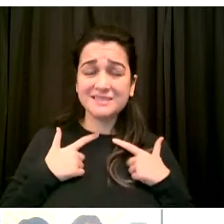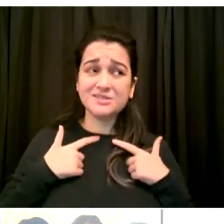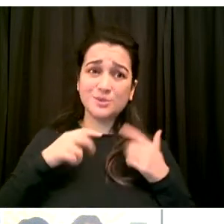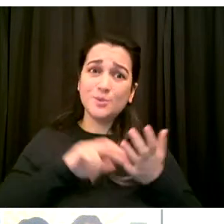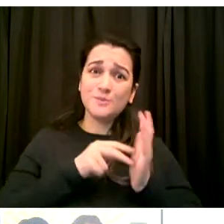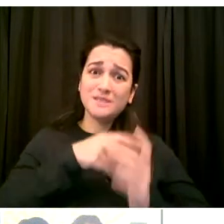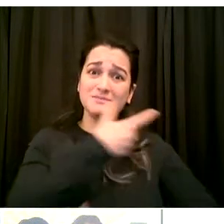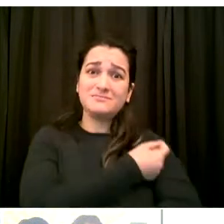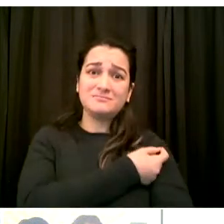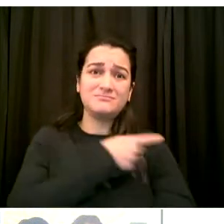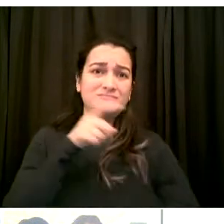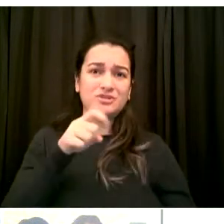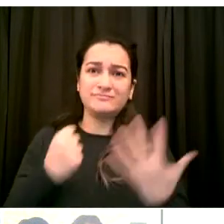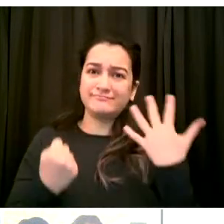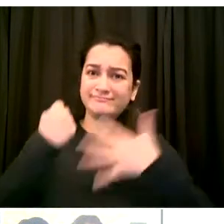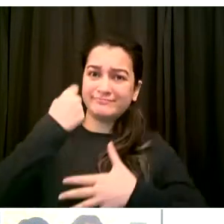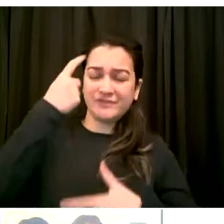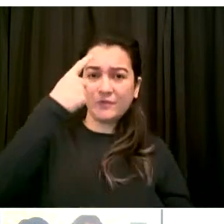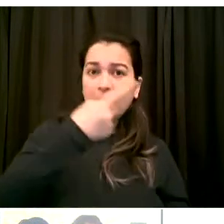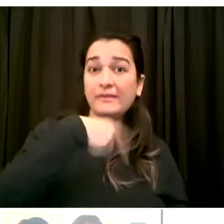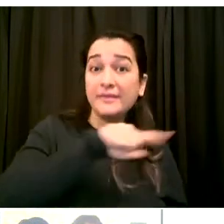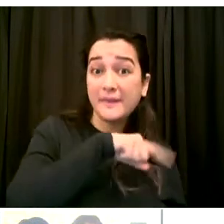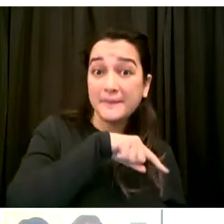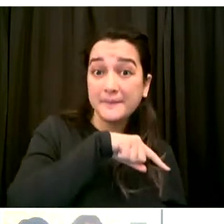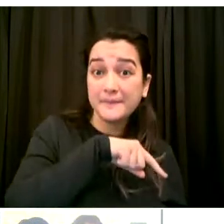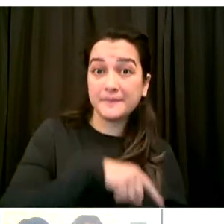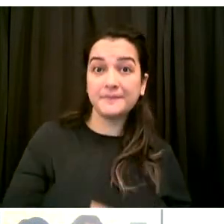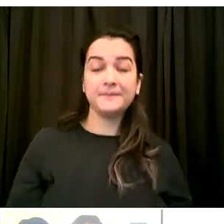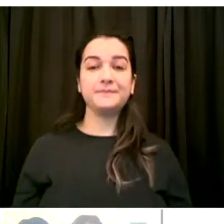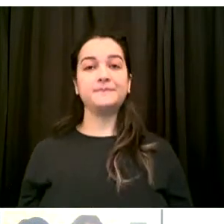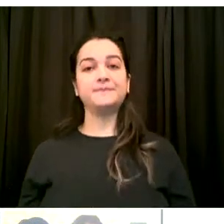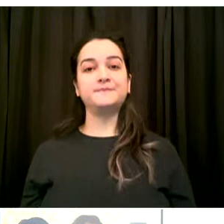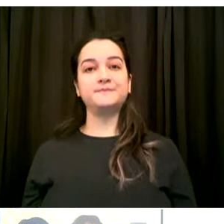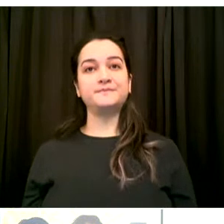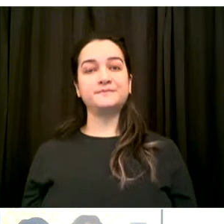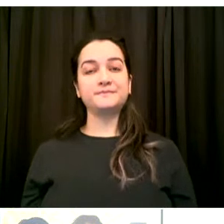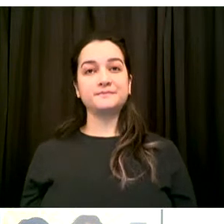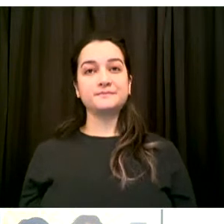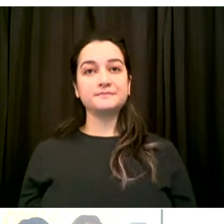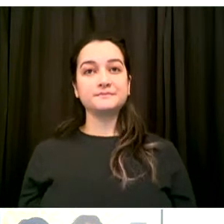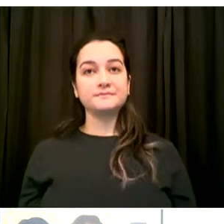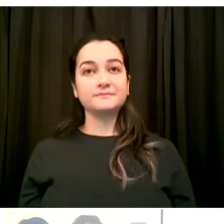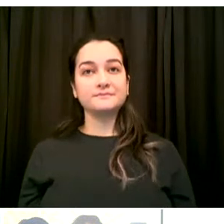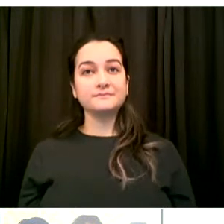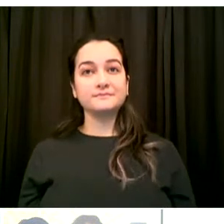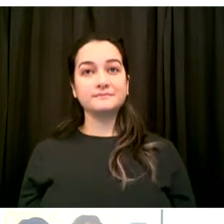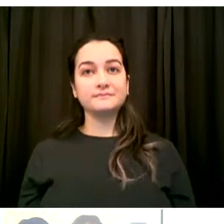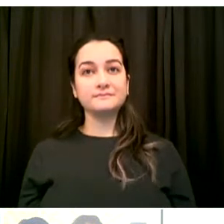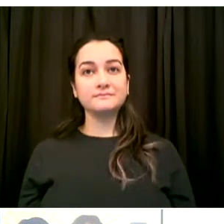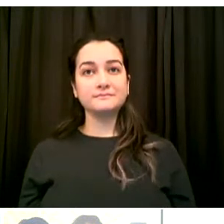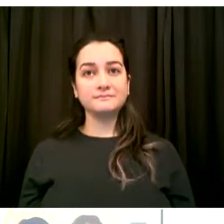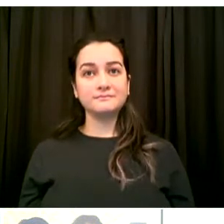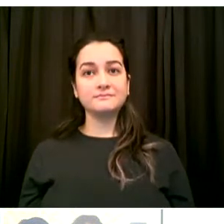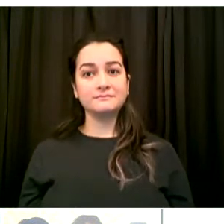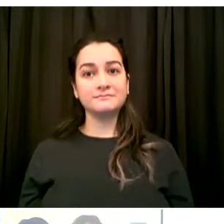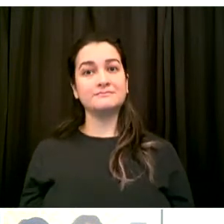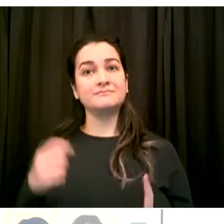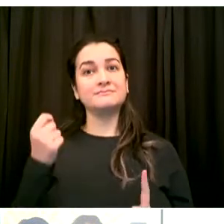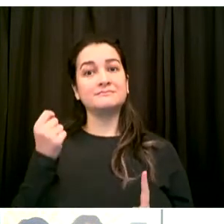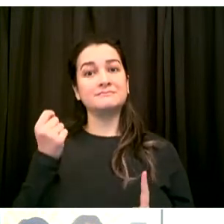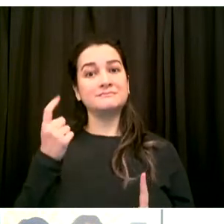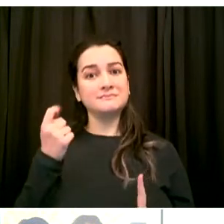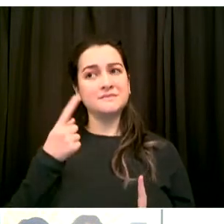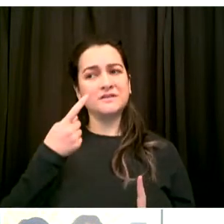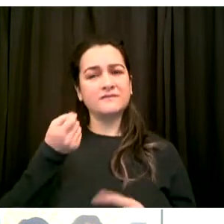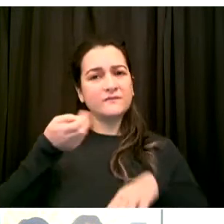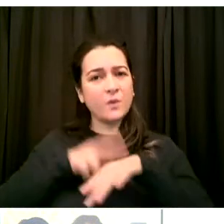we're meeting seniors where they are as a core part of our overall vaccination campaign. We've done this in a number